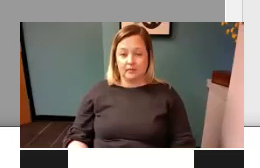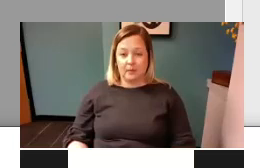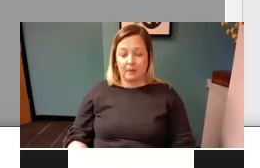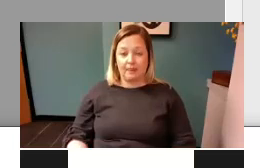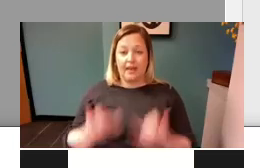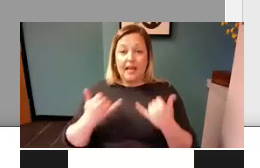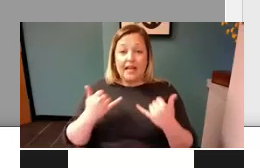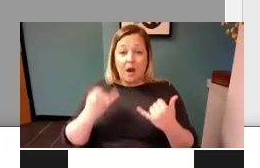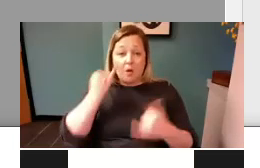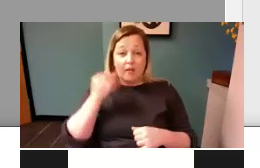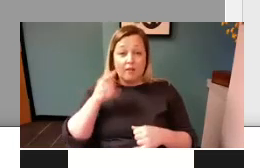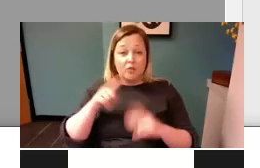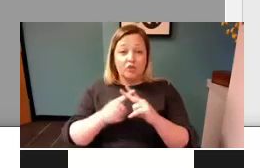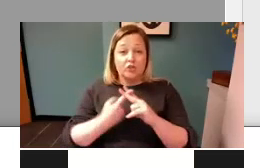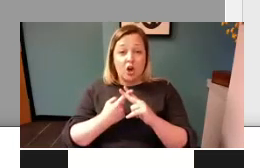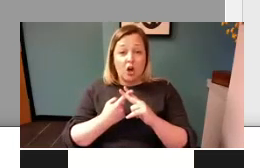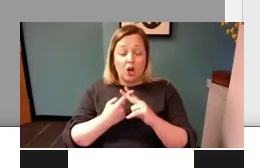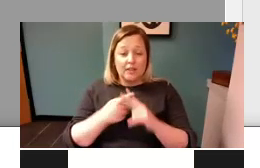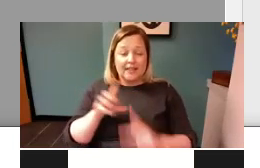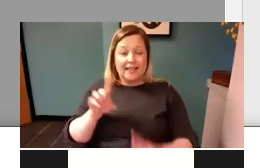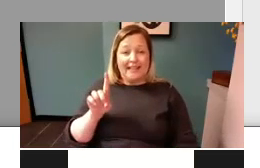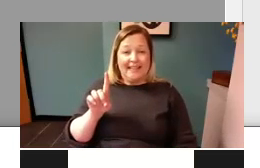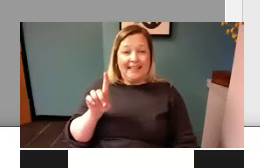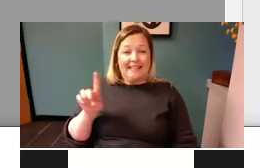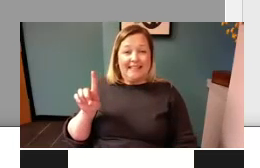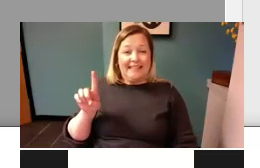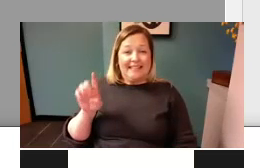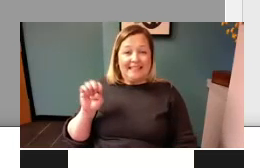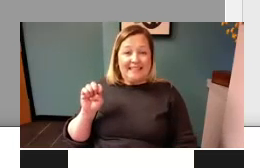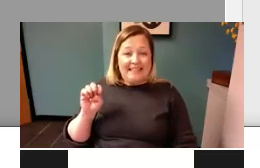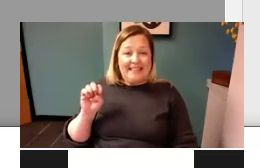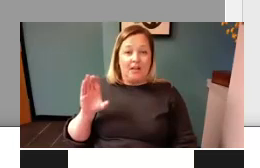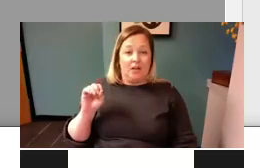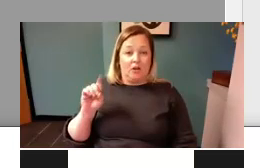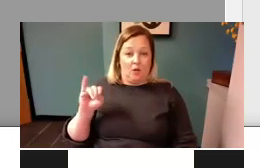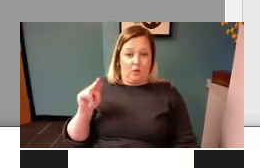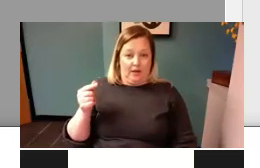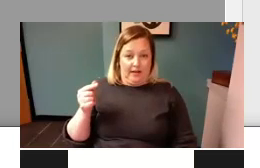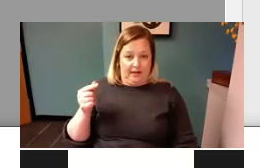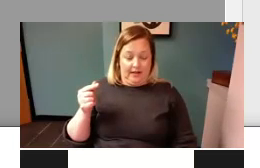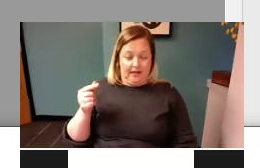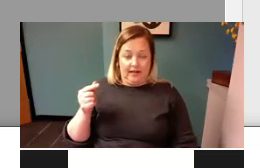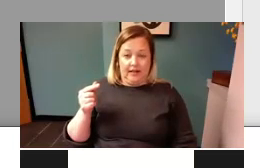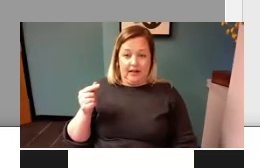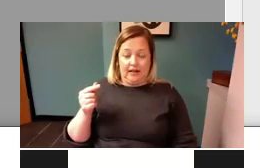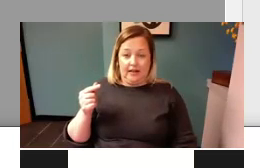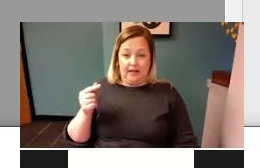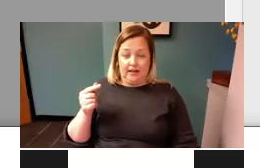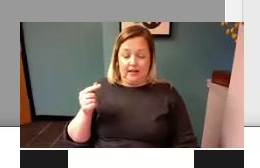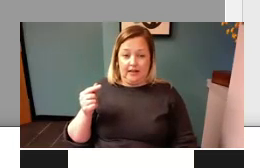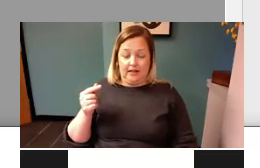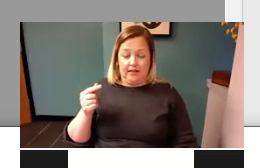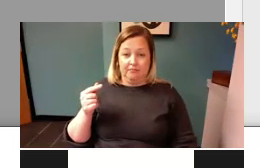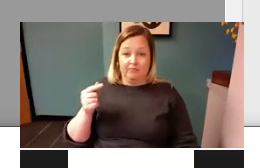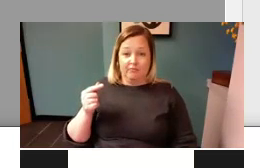decoding this particular notes sequence of notes from this set of bits, you